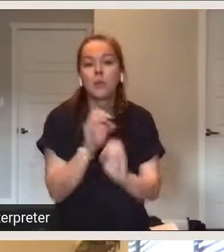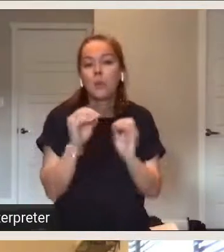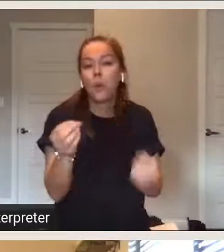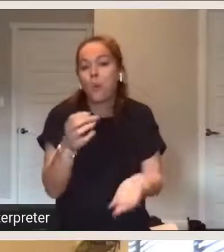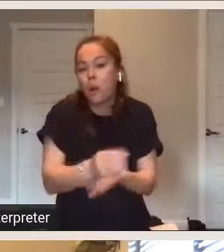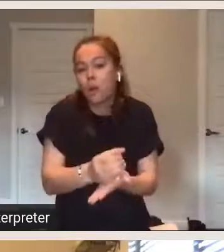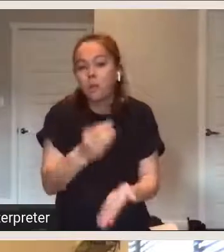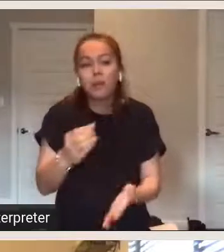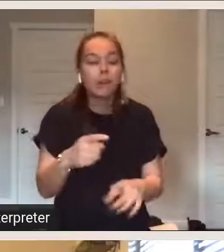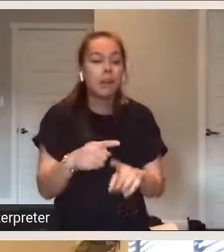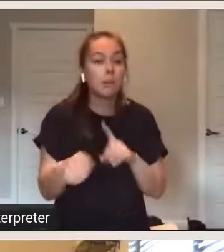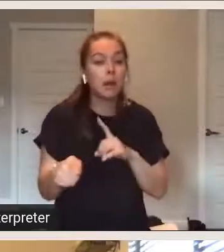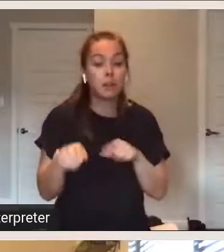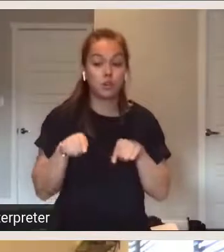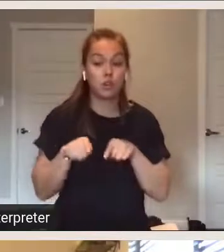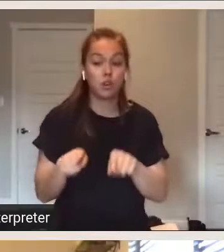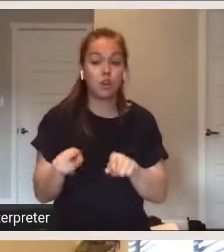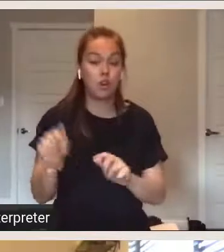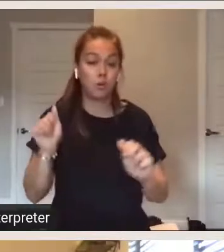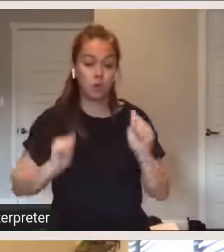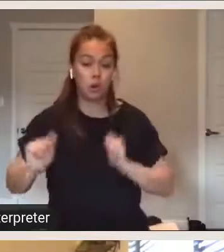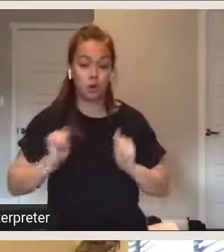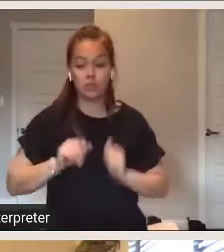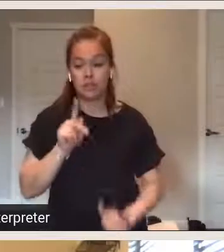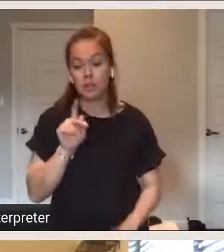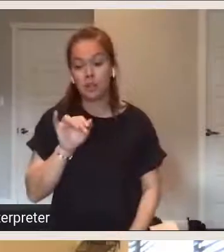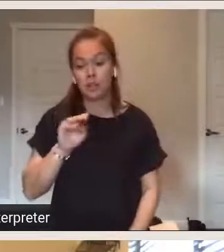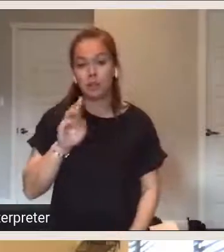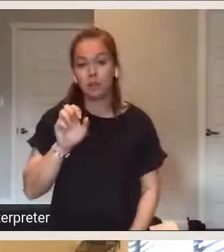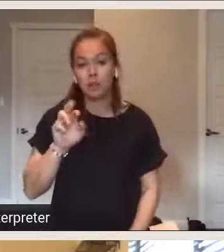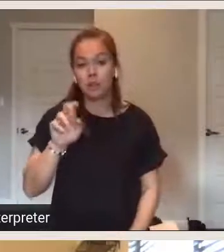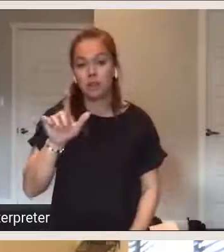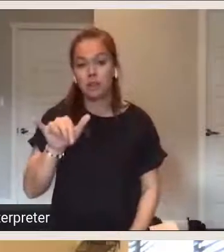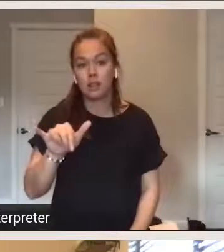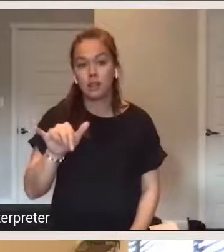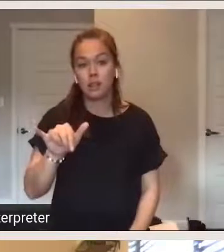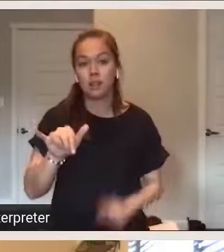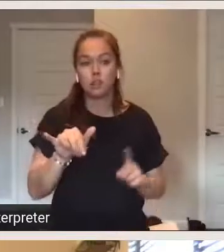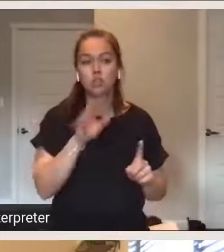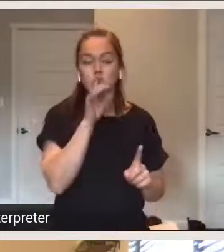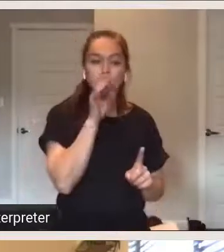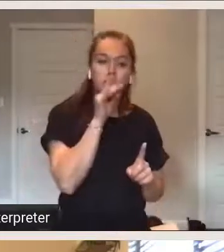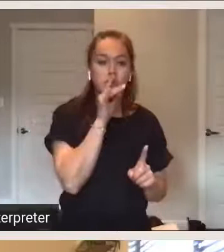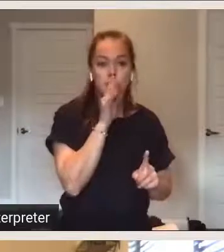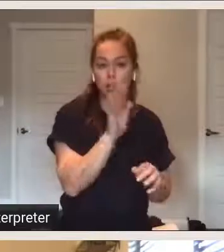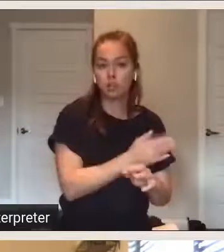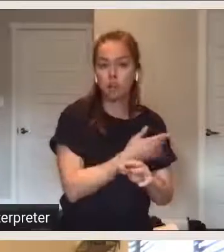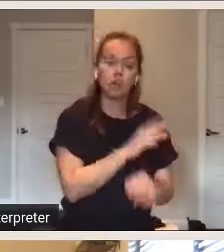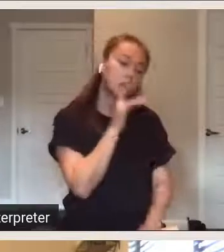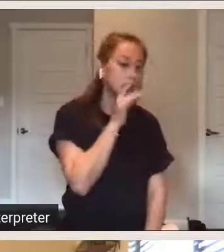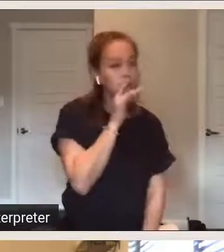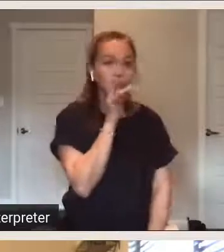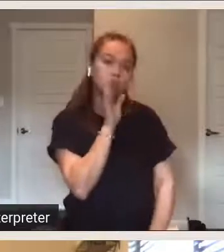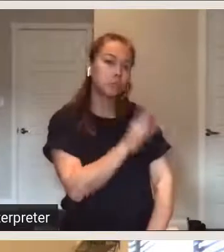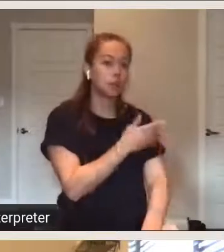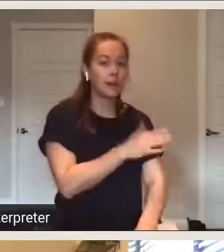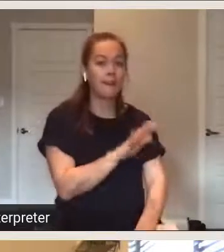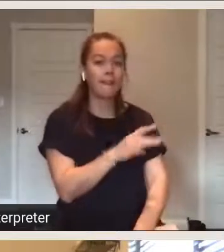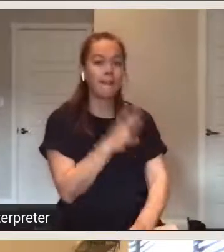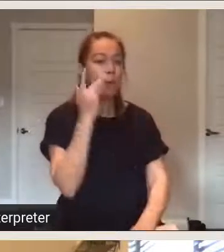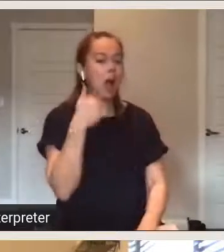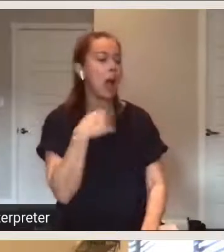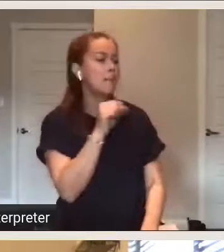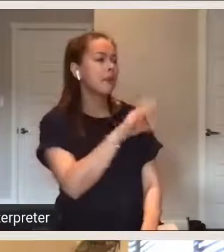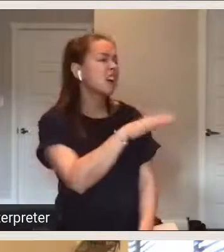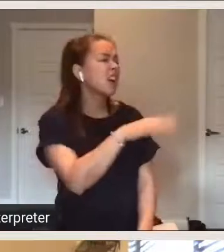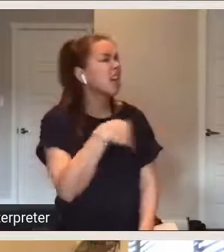rehearsal, Kimberly Ho, who plays Lena, she sung that song because I was saying, oh, I need a song that kind of feels like a, you know, nostalgic karaoke song, kind of